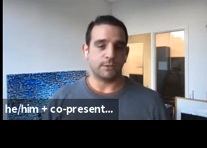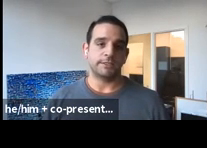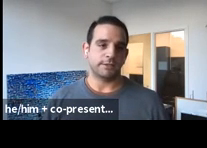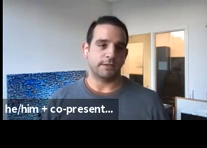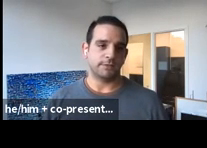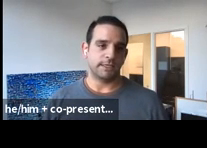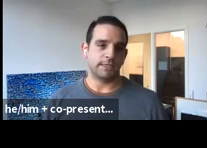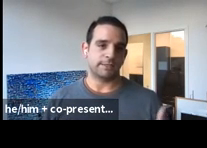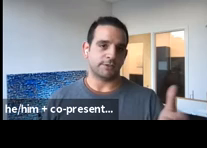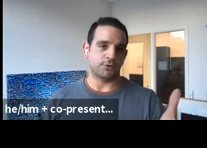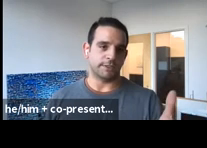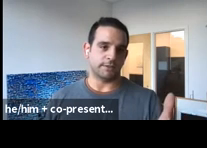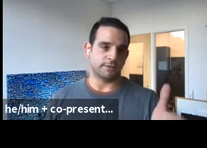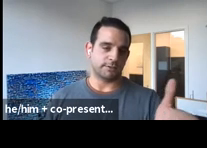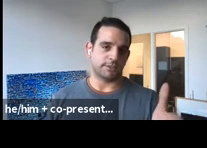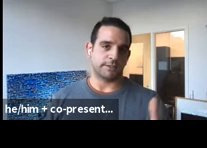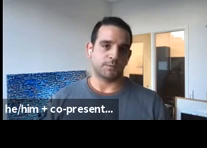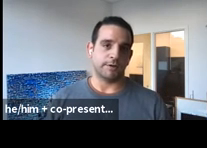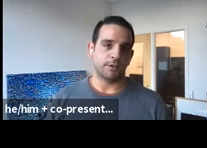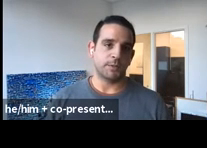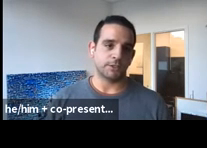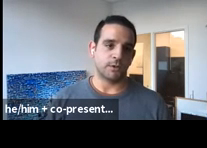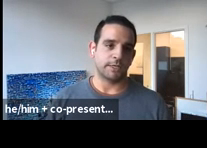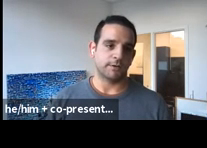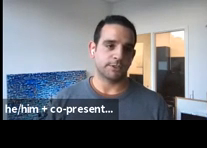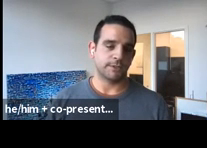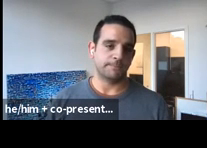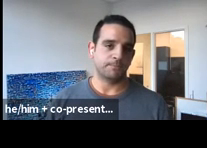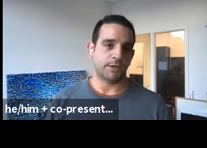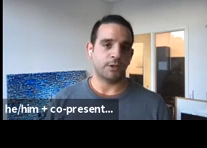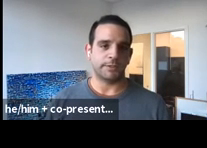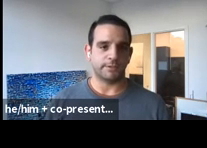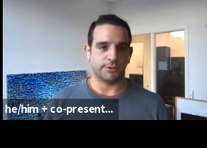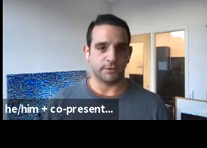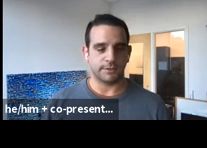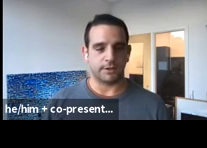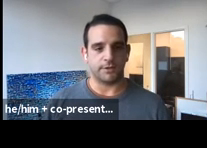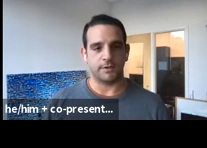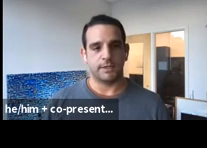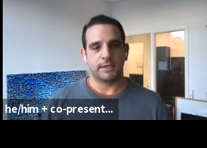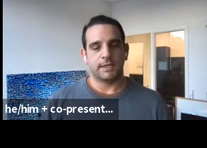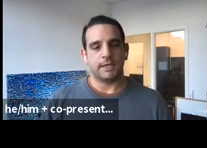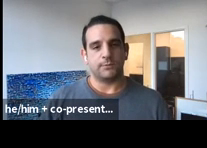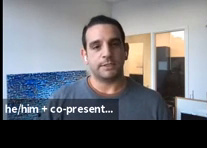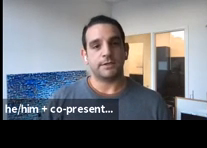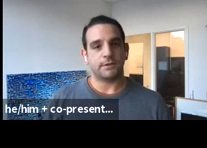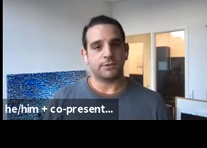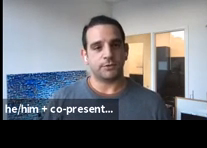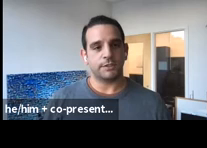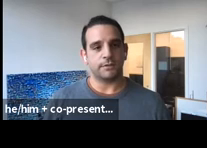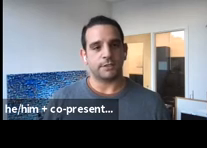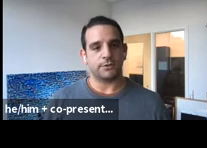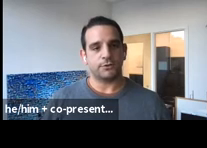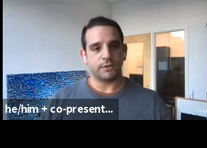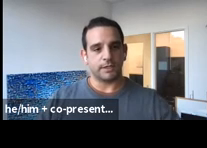roles that we see ourselves today is as storytellers, just like this Barry Lopez quote here on screen. Barry Lopez is a journalist and an author. And we see ourselves